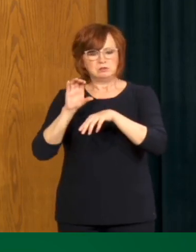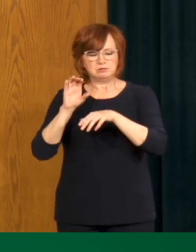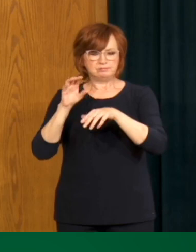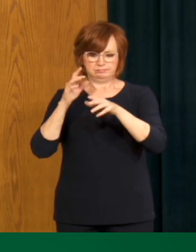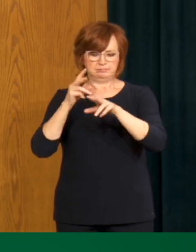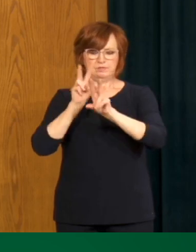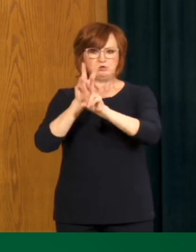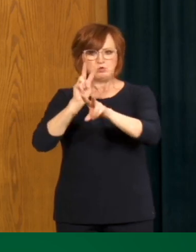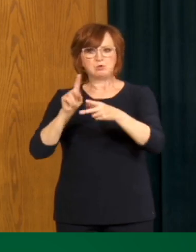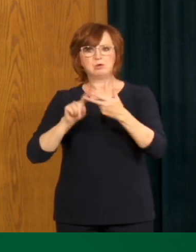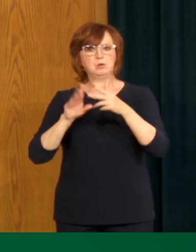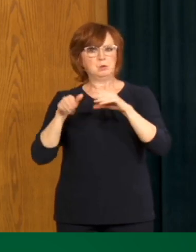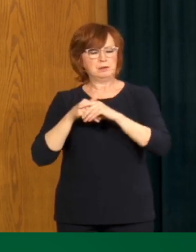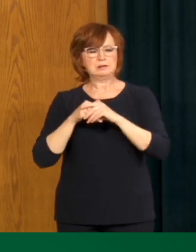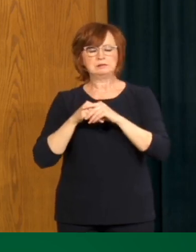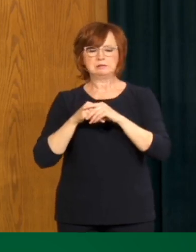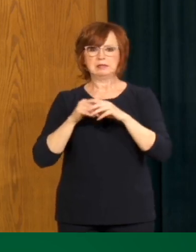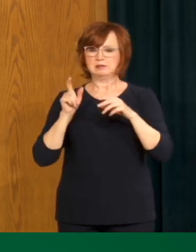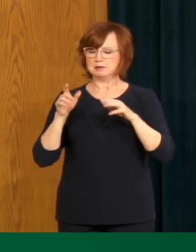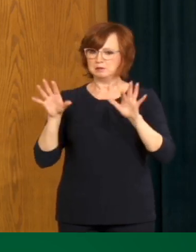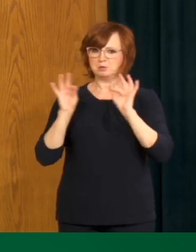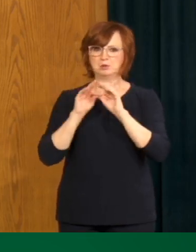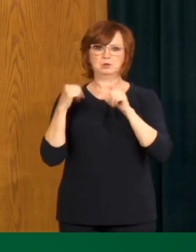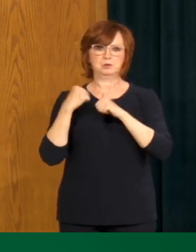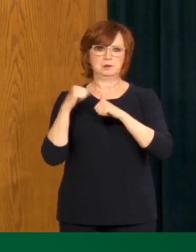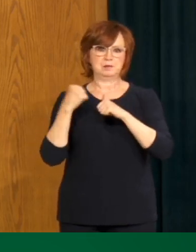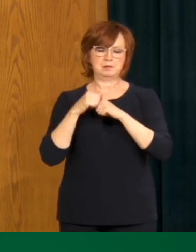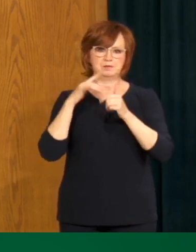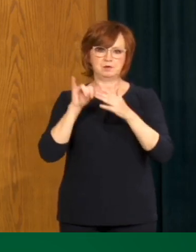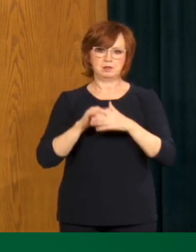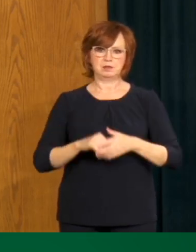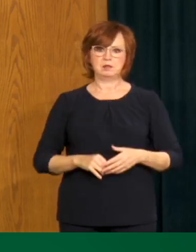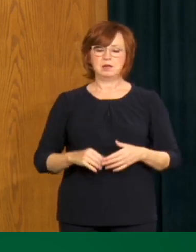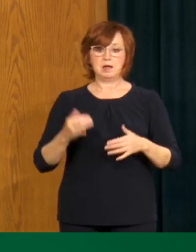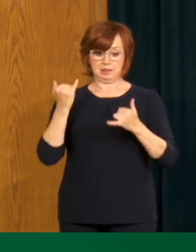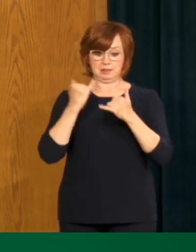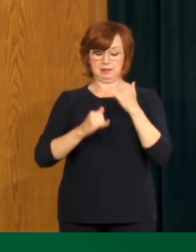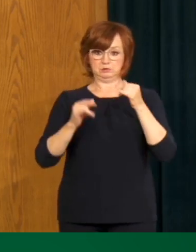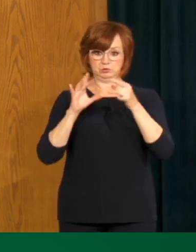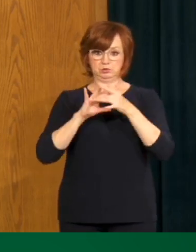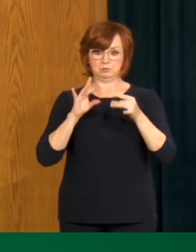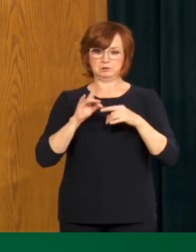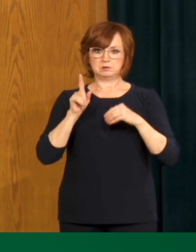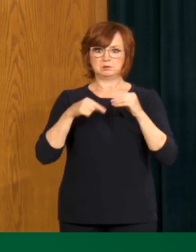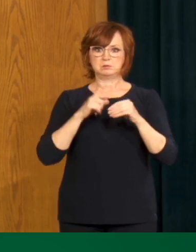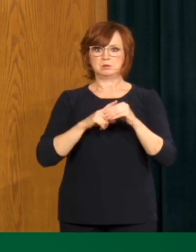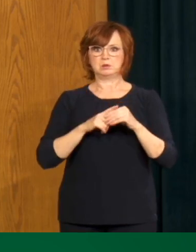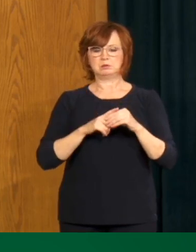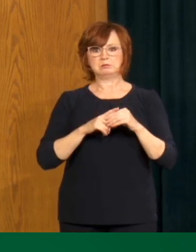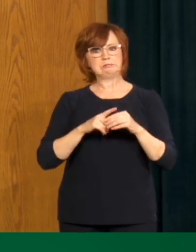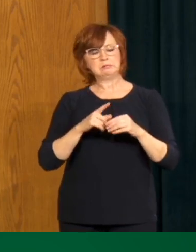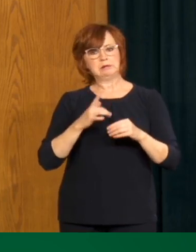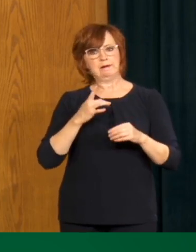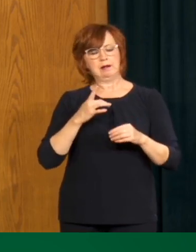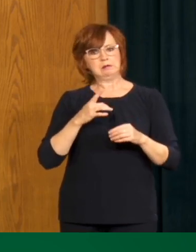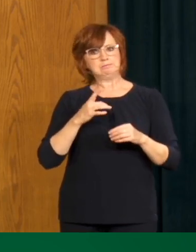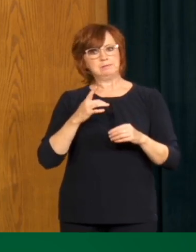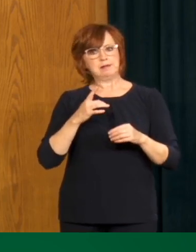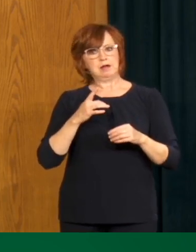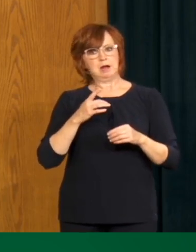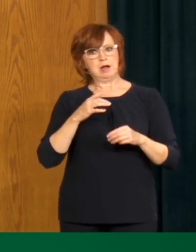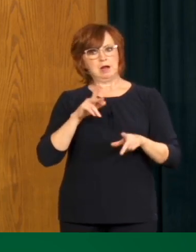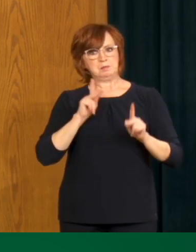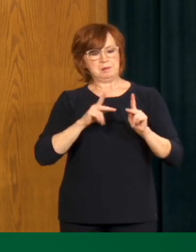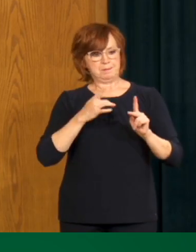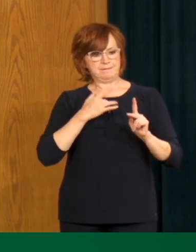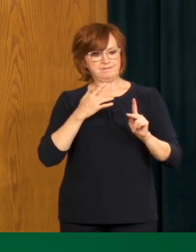transmission. And finally, I just want to say that, this element of social pressure, that if our loved